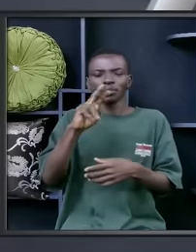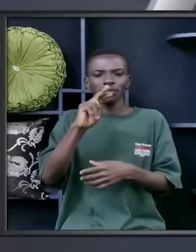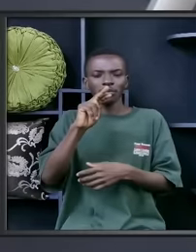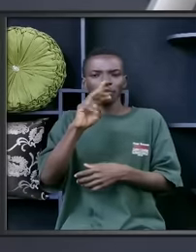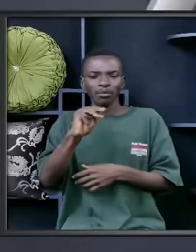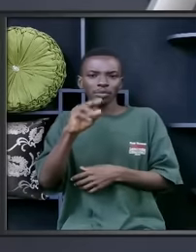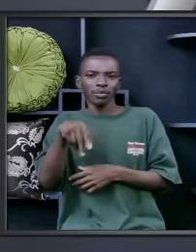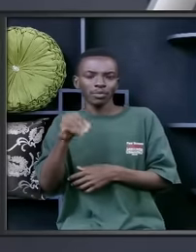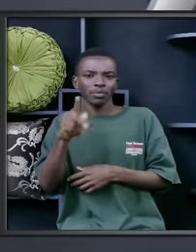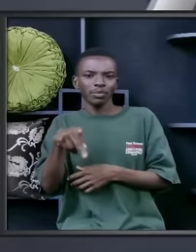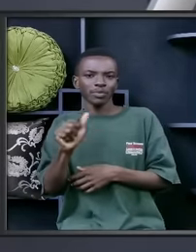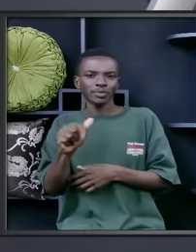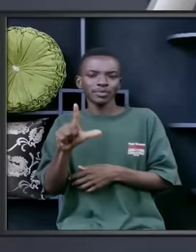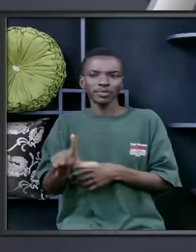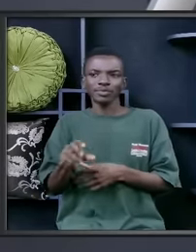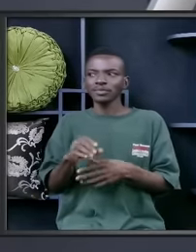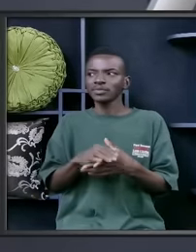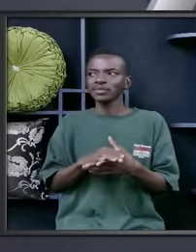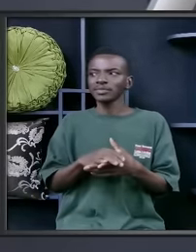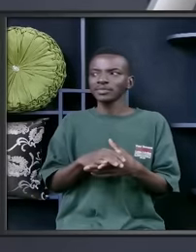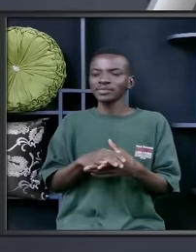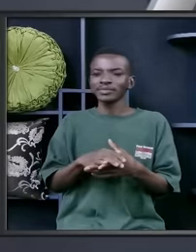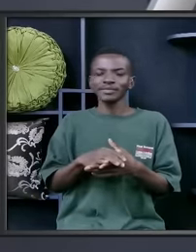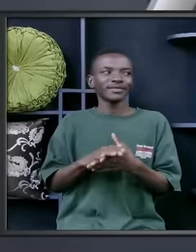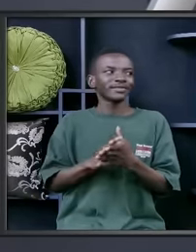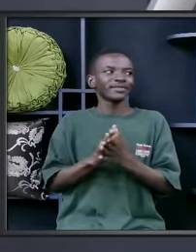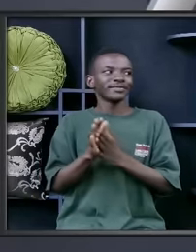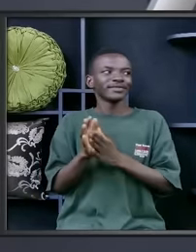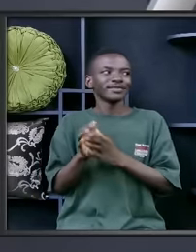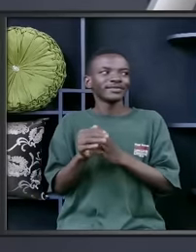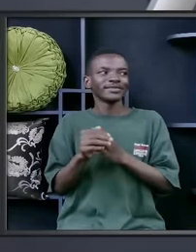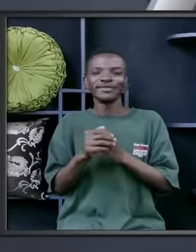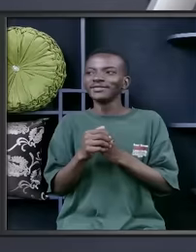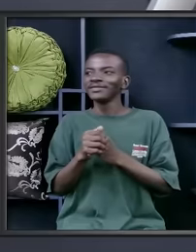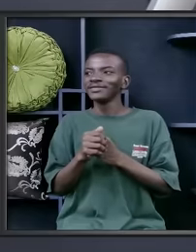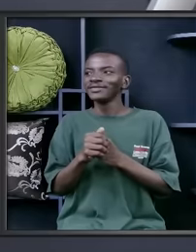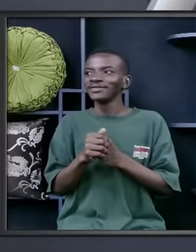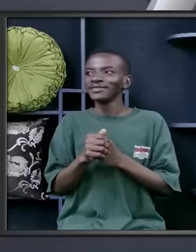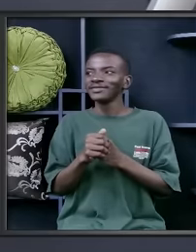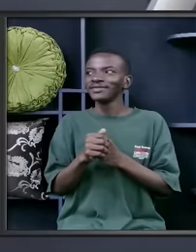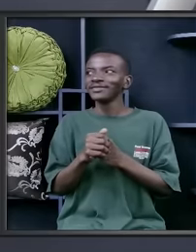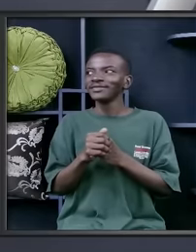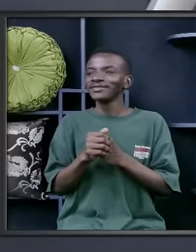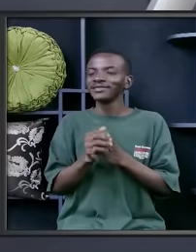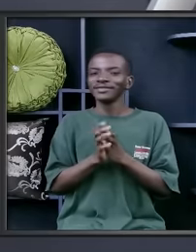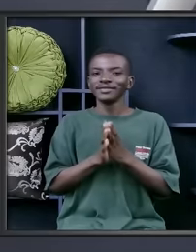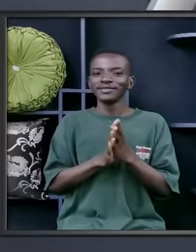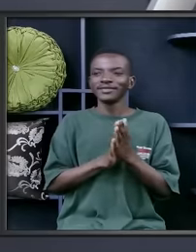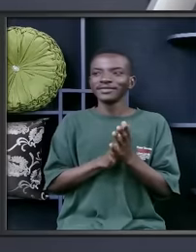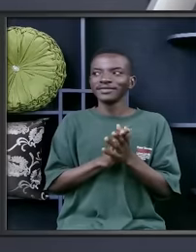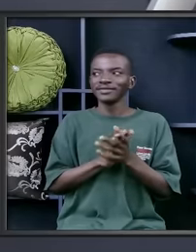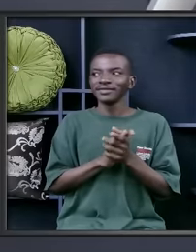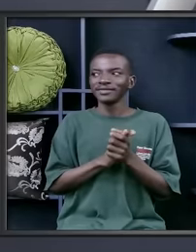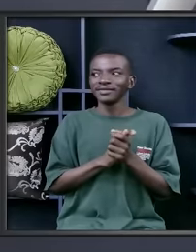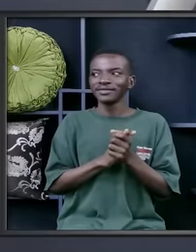So now man you born. The training is bad. Look, my friend. You talk the one way concern, you leave your Pekin on. Do you know that